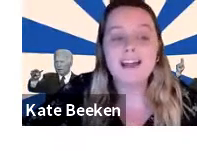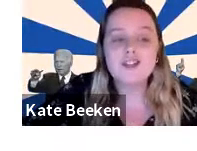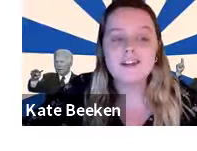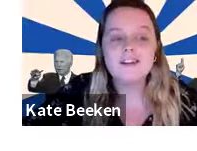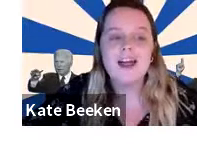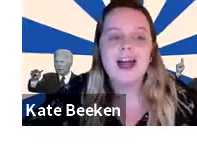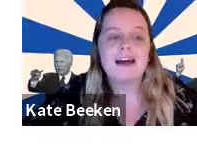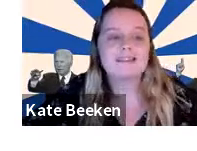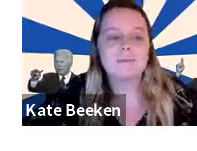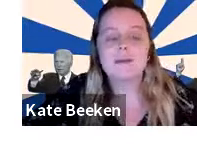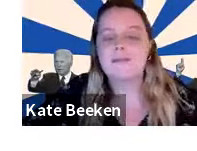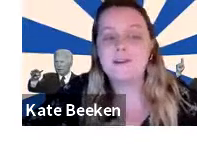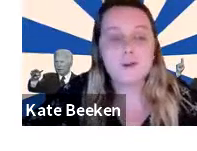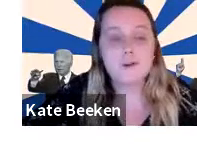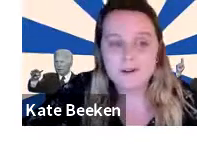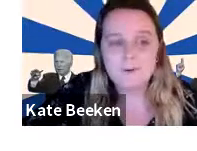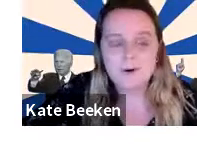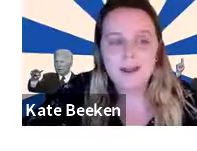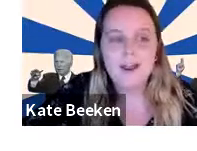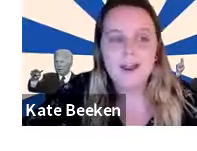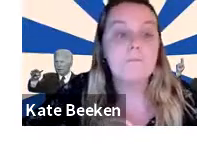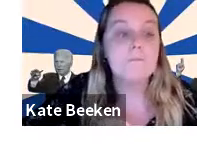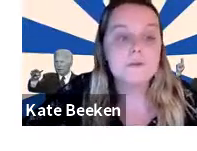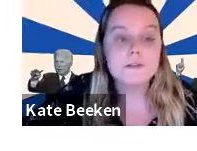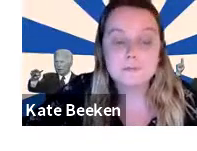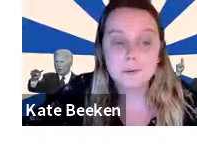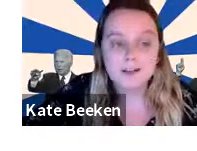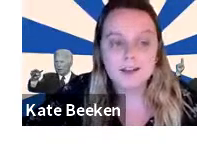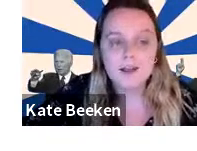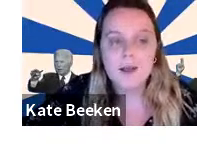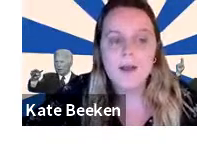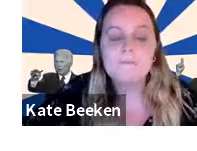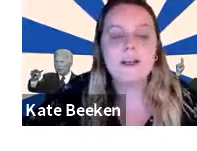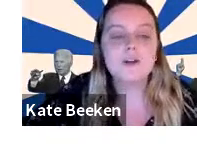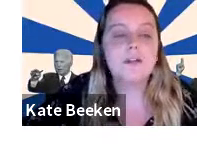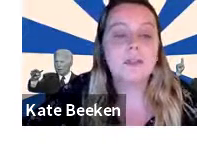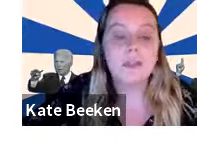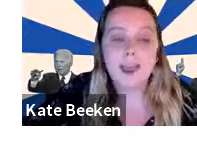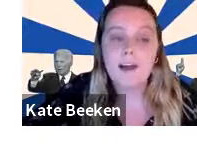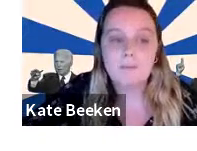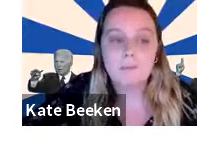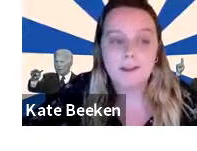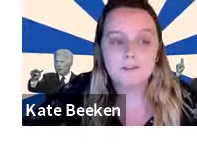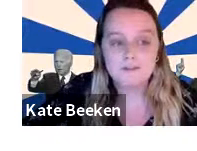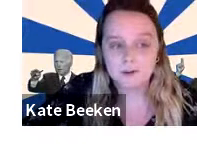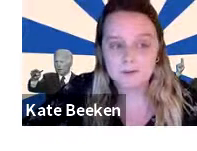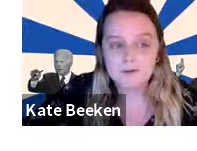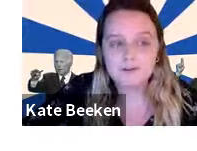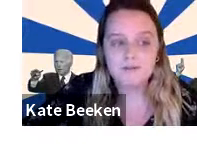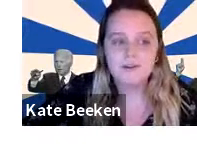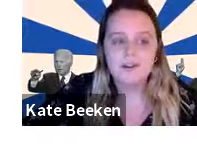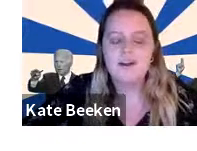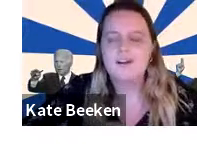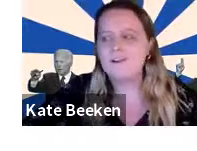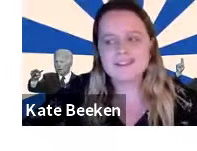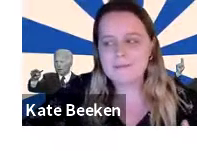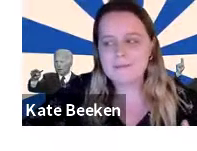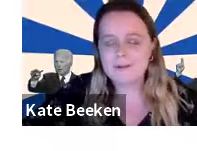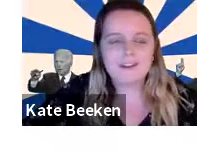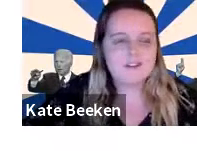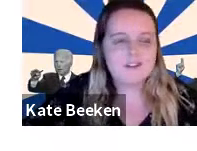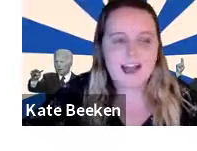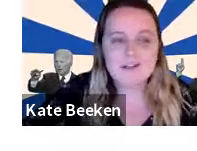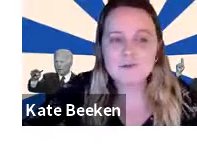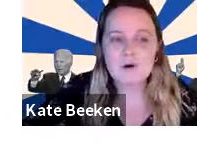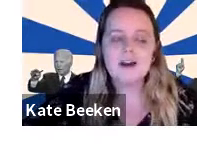upcoming election. Ask them if they know who they're supporting. And most importantly, make sure that they have a plan to vote. For